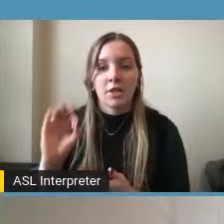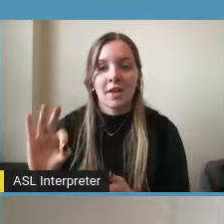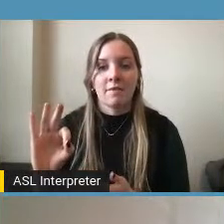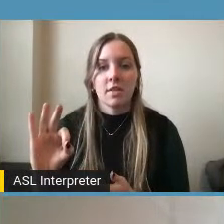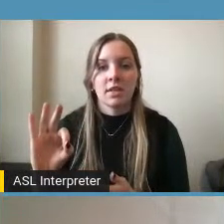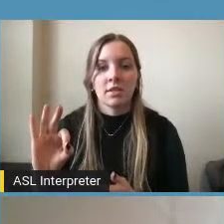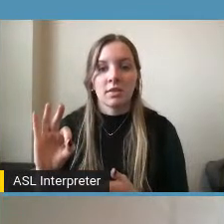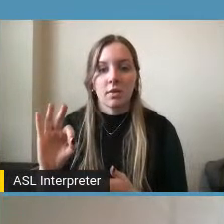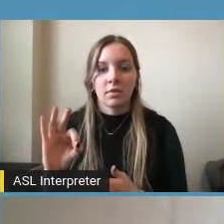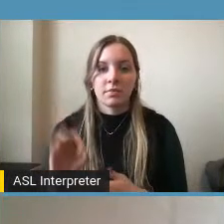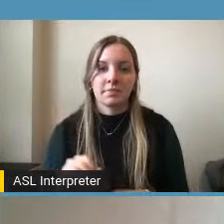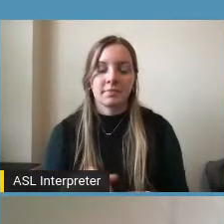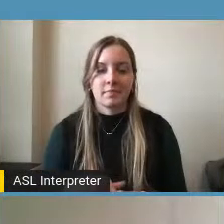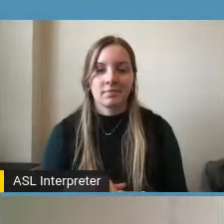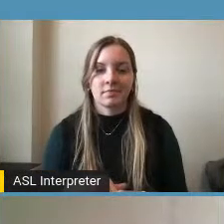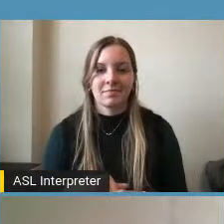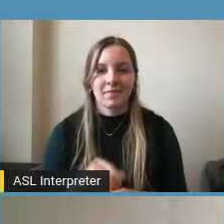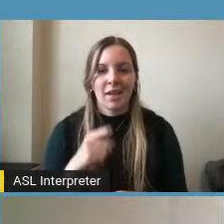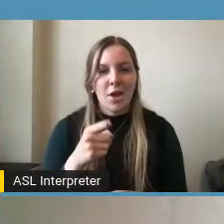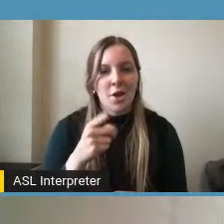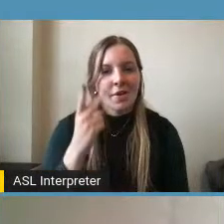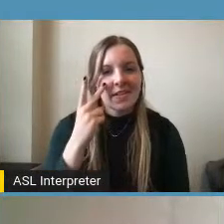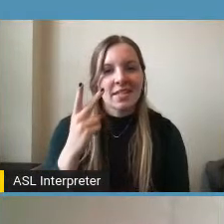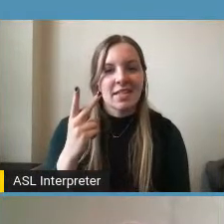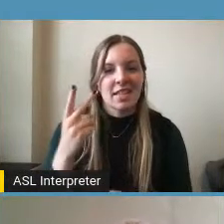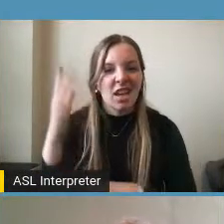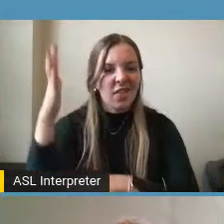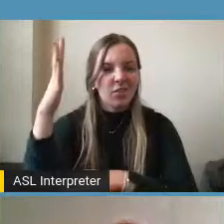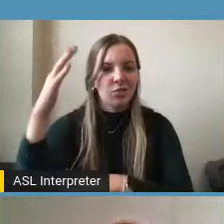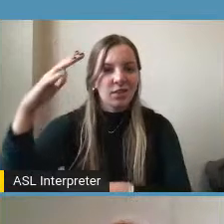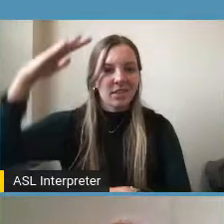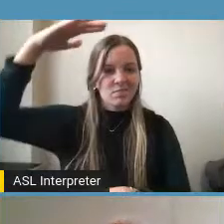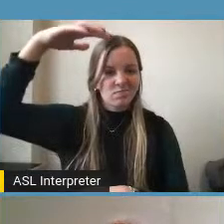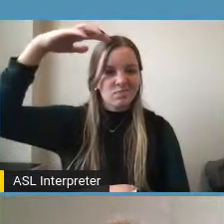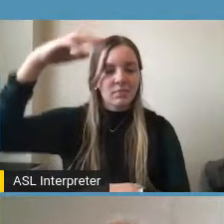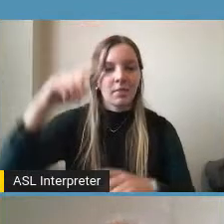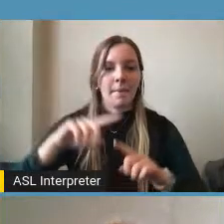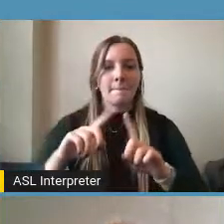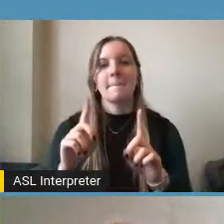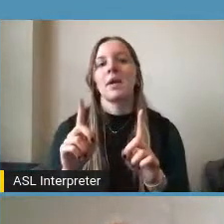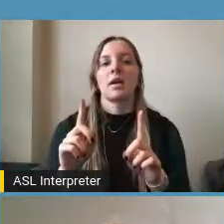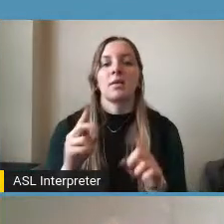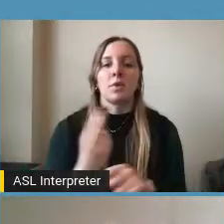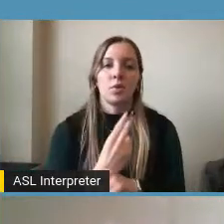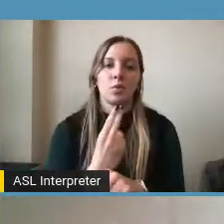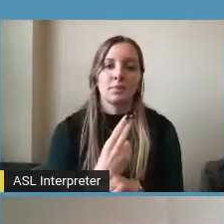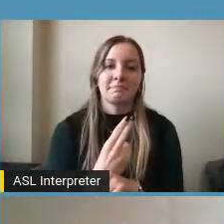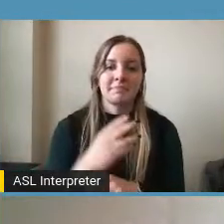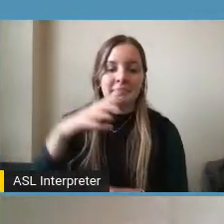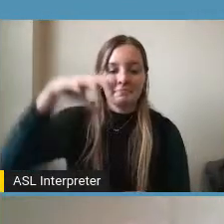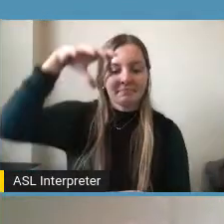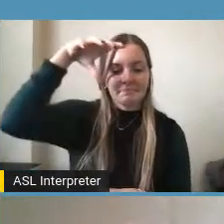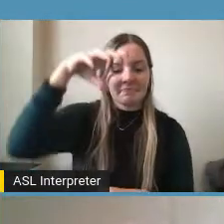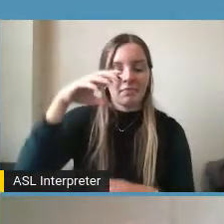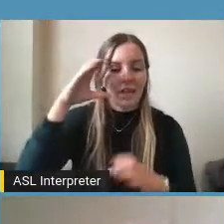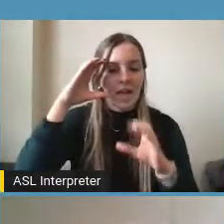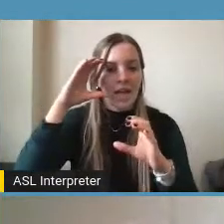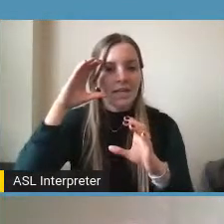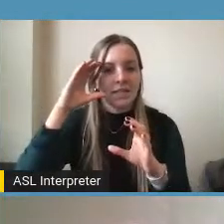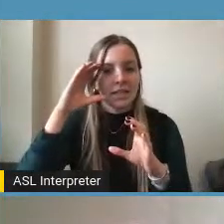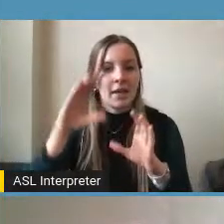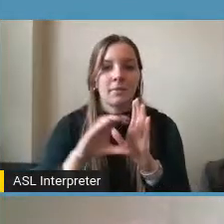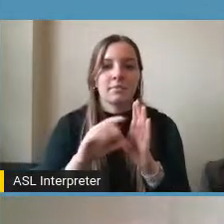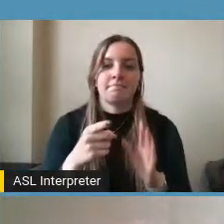here that limits our ability to get all the way around the subject. But let's go look at the model. This